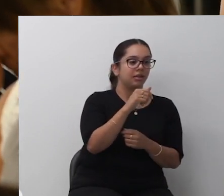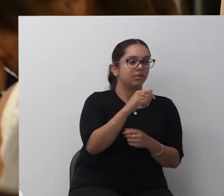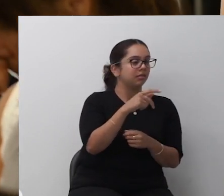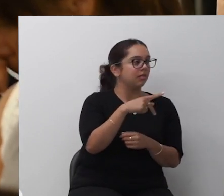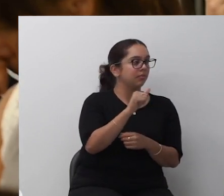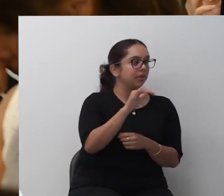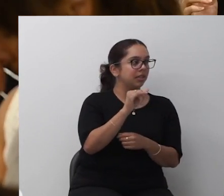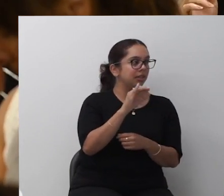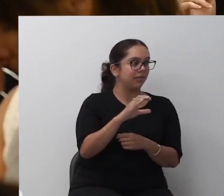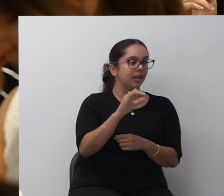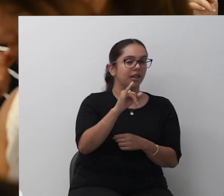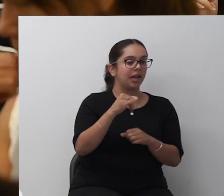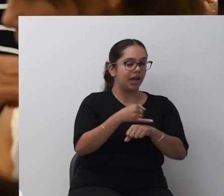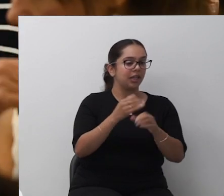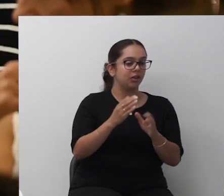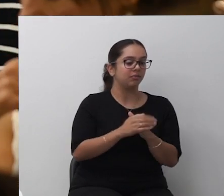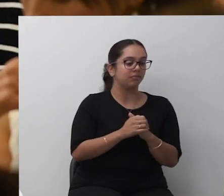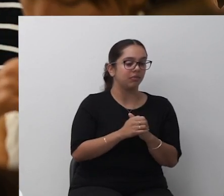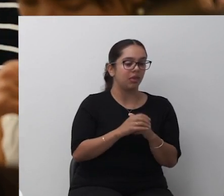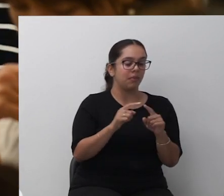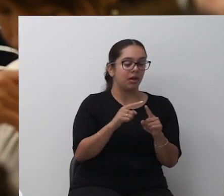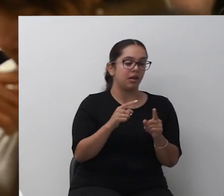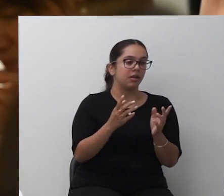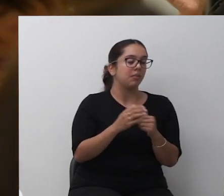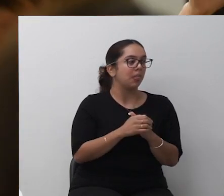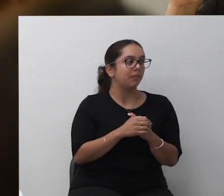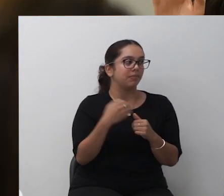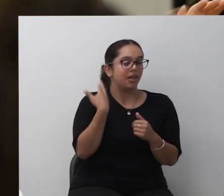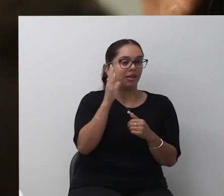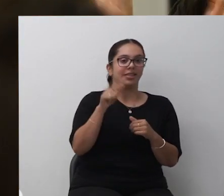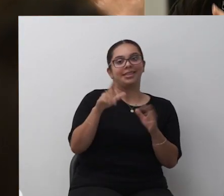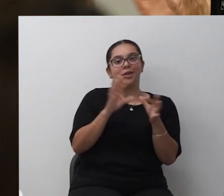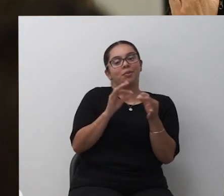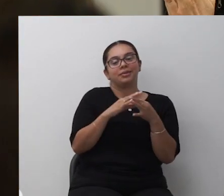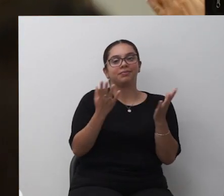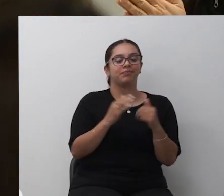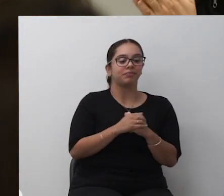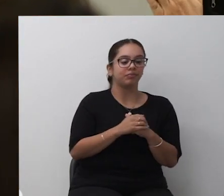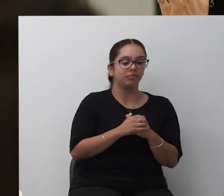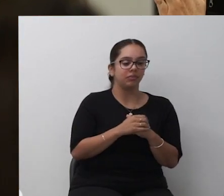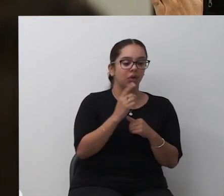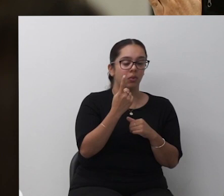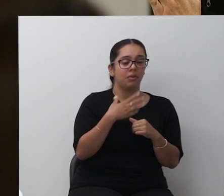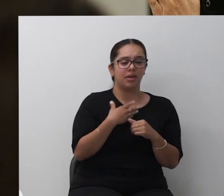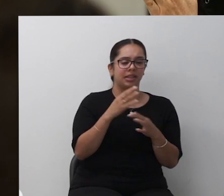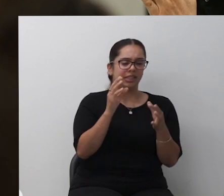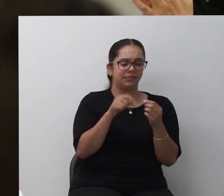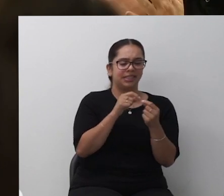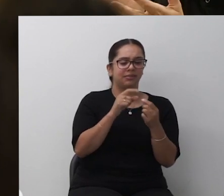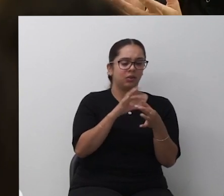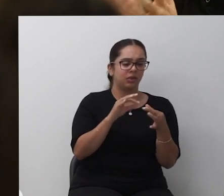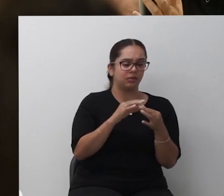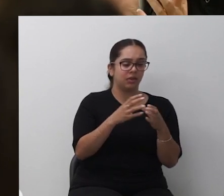kind of dealing with that. But I think, I guess that's like, I don't know, that's just a comment. But I guess one of my more specific questions is,